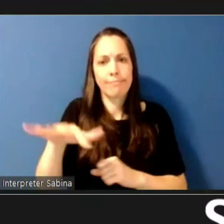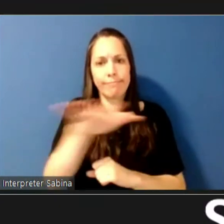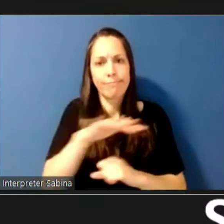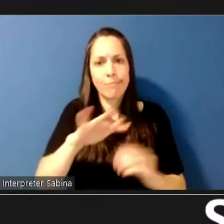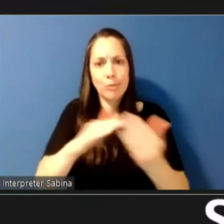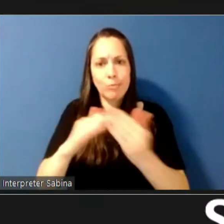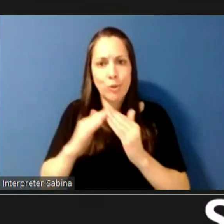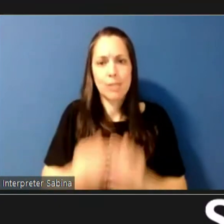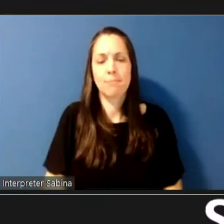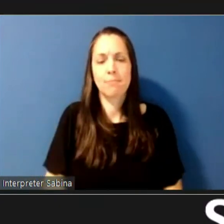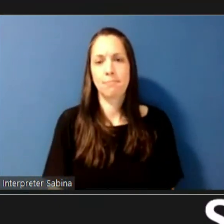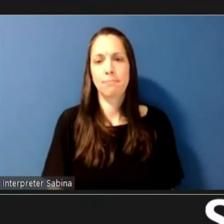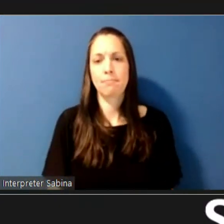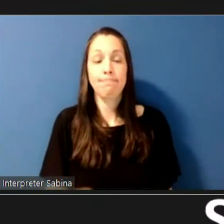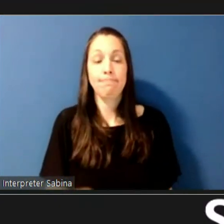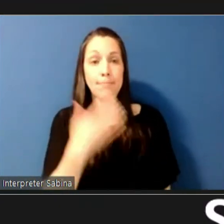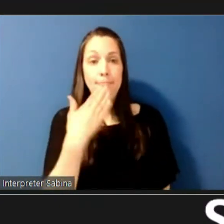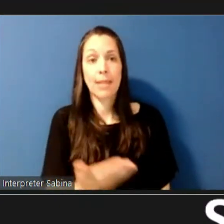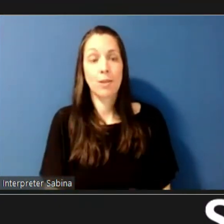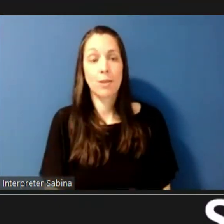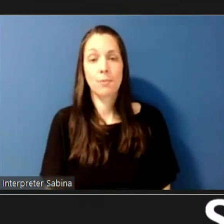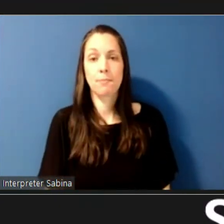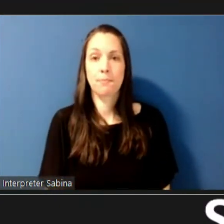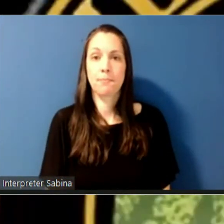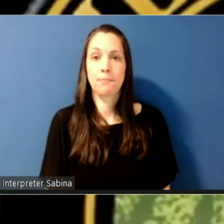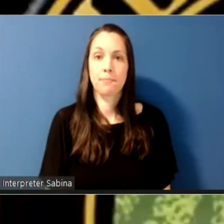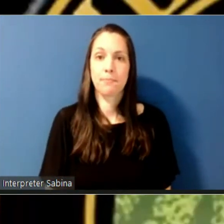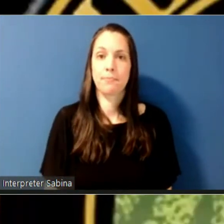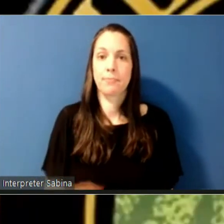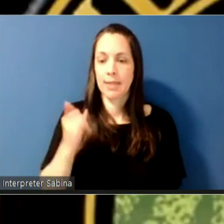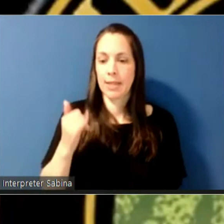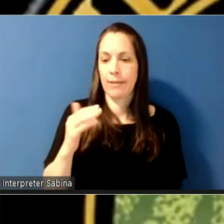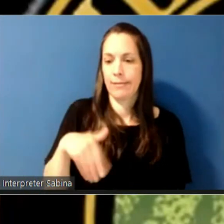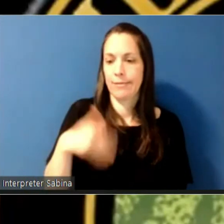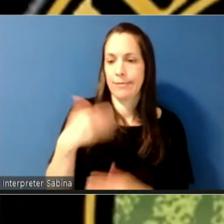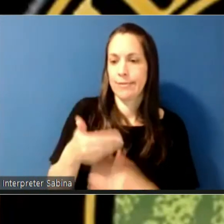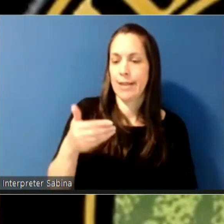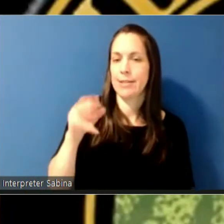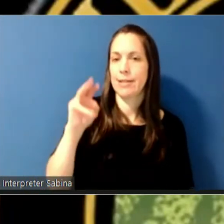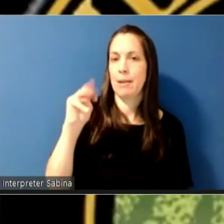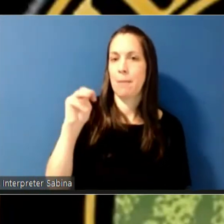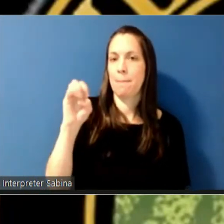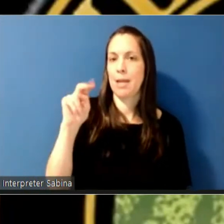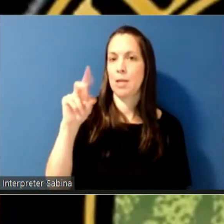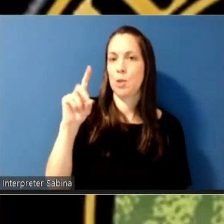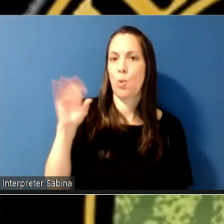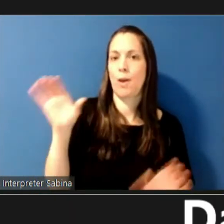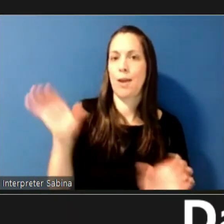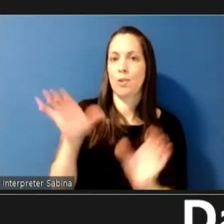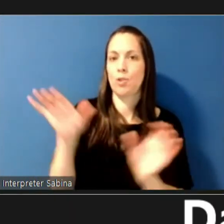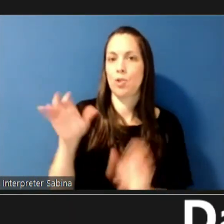Thank you. Thank you. Next up is going to be Mendocino Action News. Danilla.